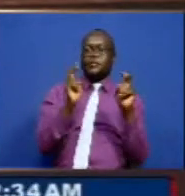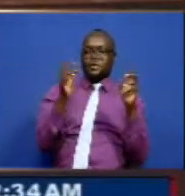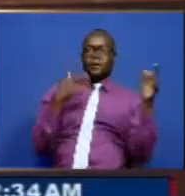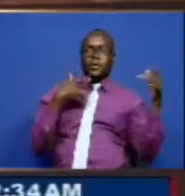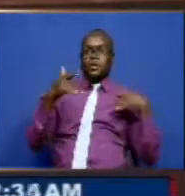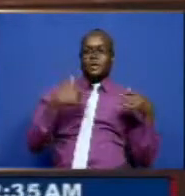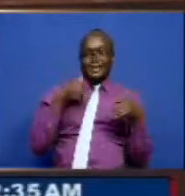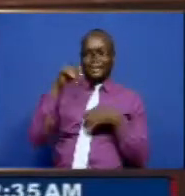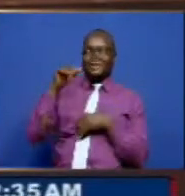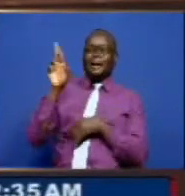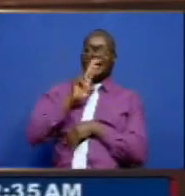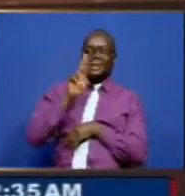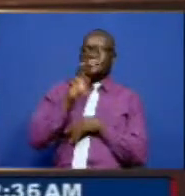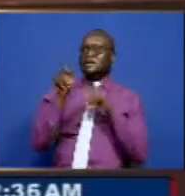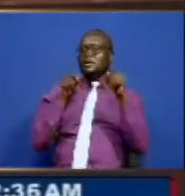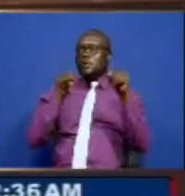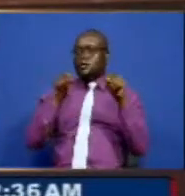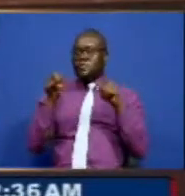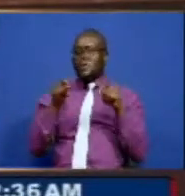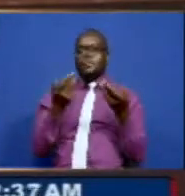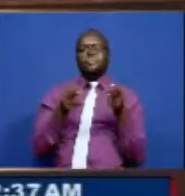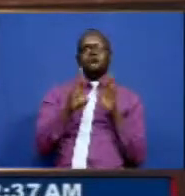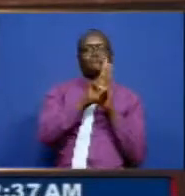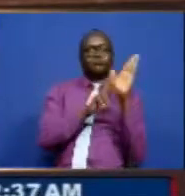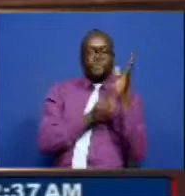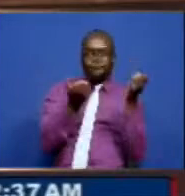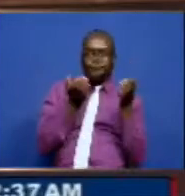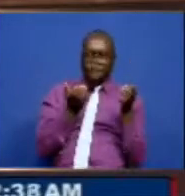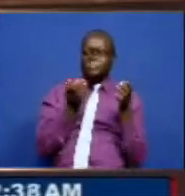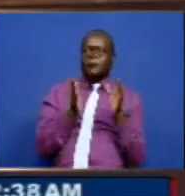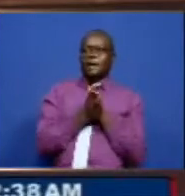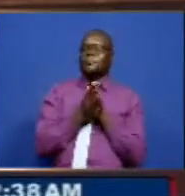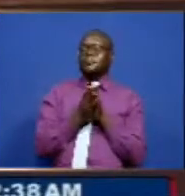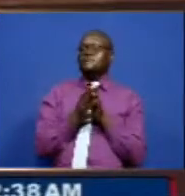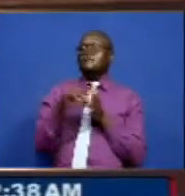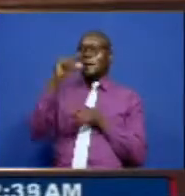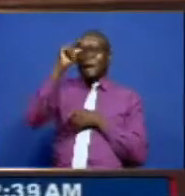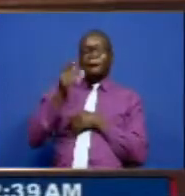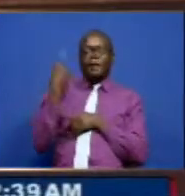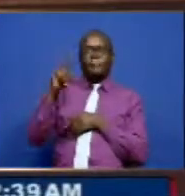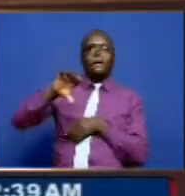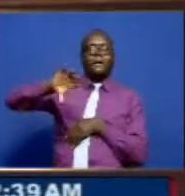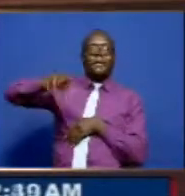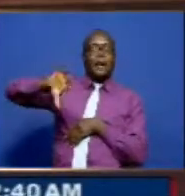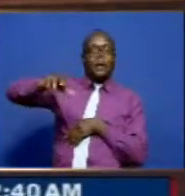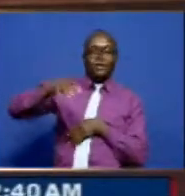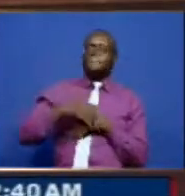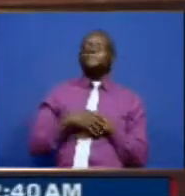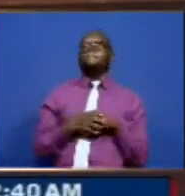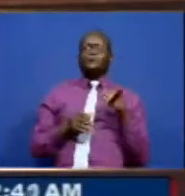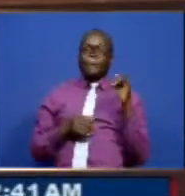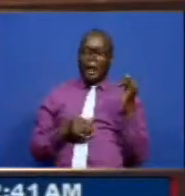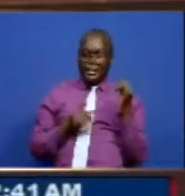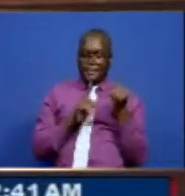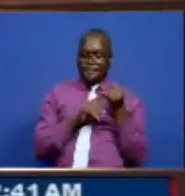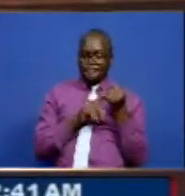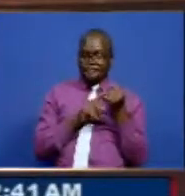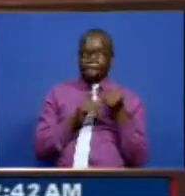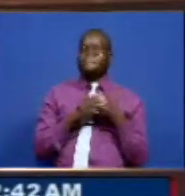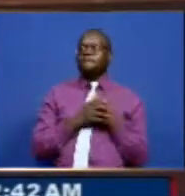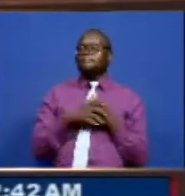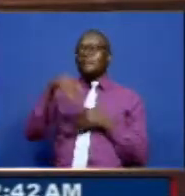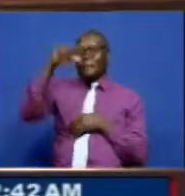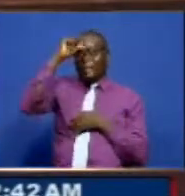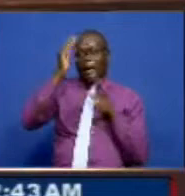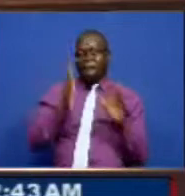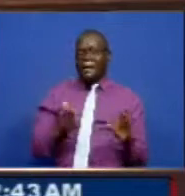concerning risk, control, regulatory requirements, and governance for the county. I, the